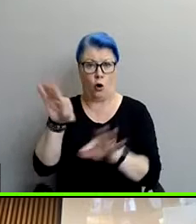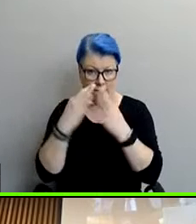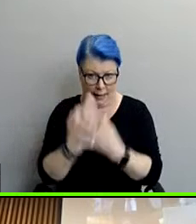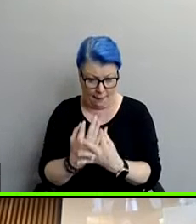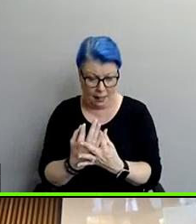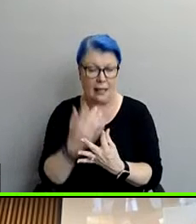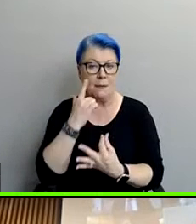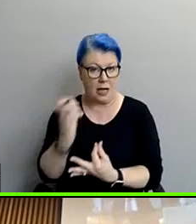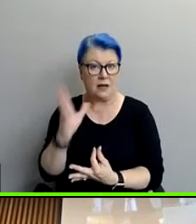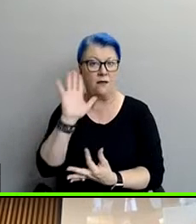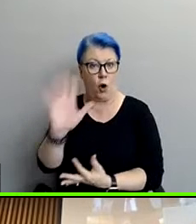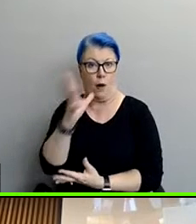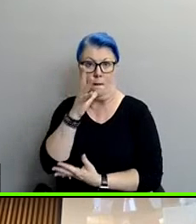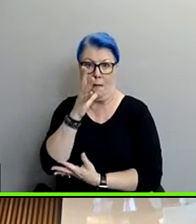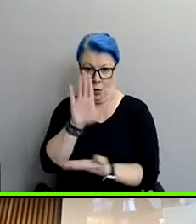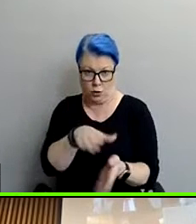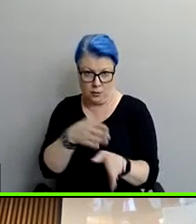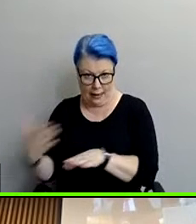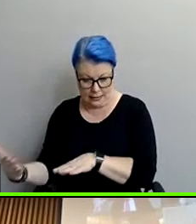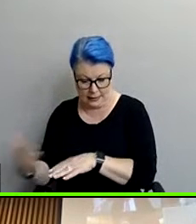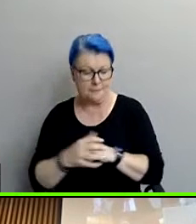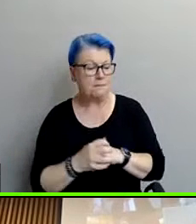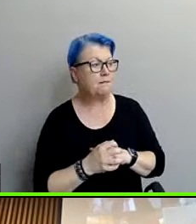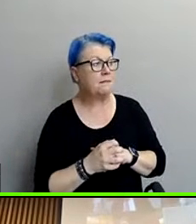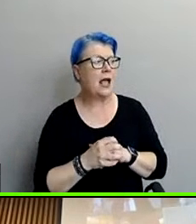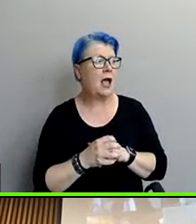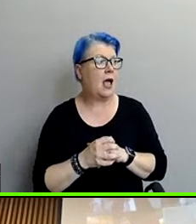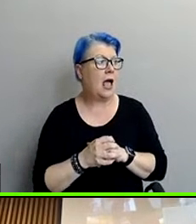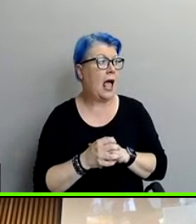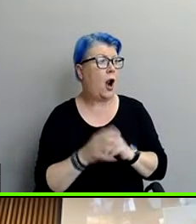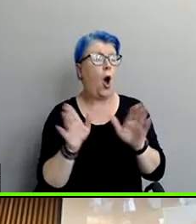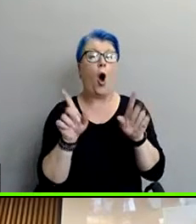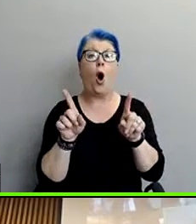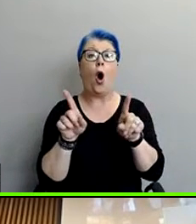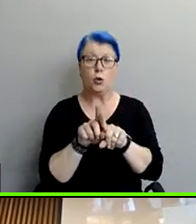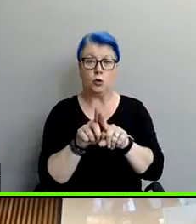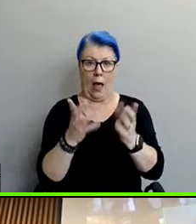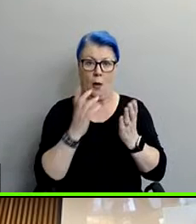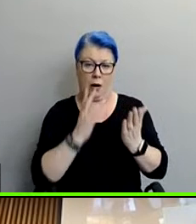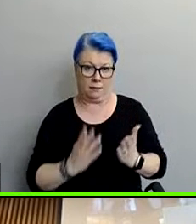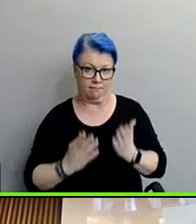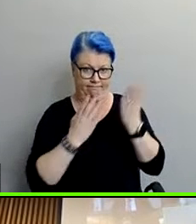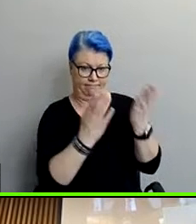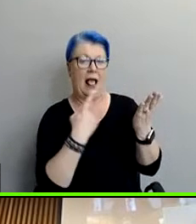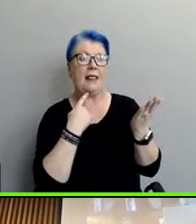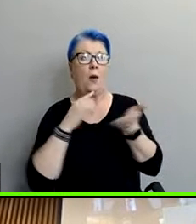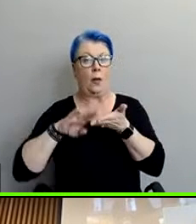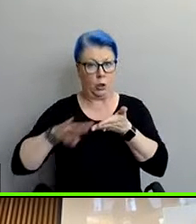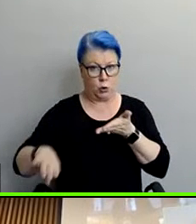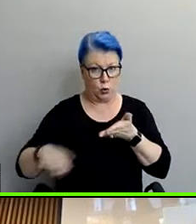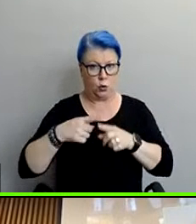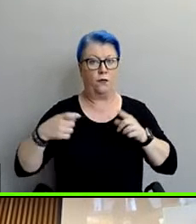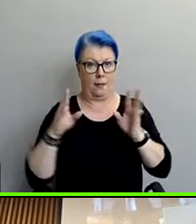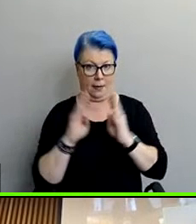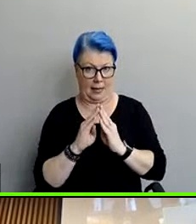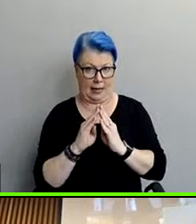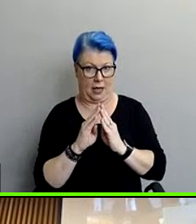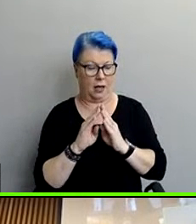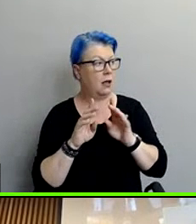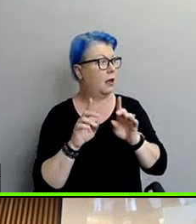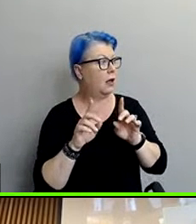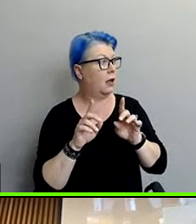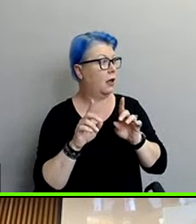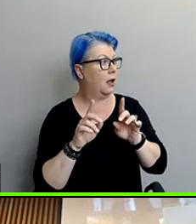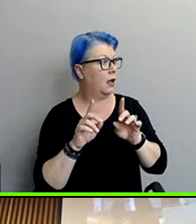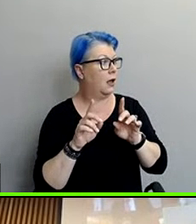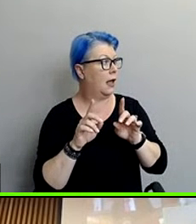And Meredith, I would also recommend that we excuse, and I'd like to take the same vote, mainly on the grounds